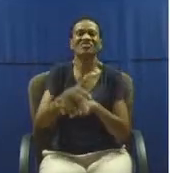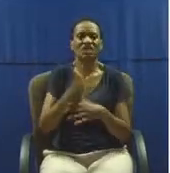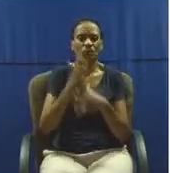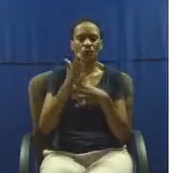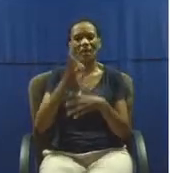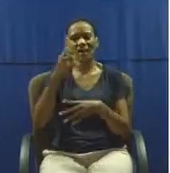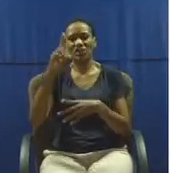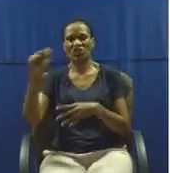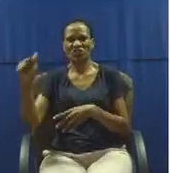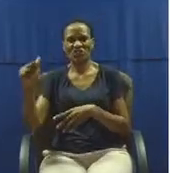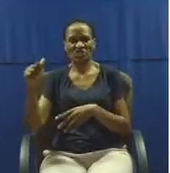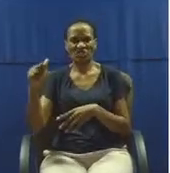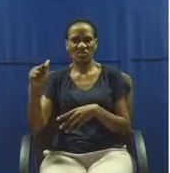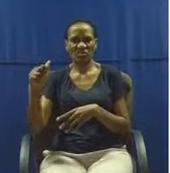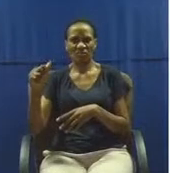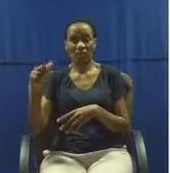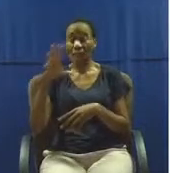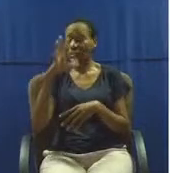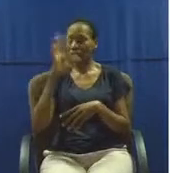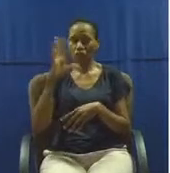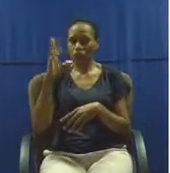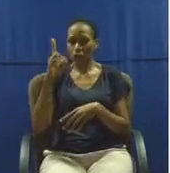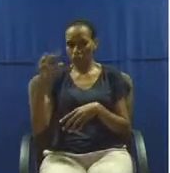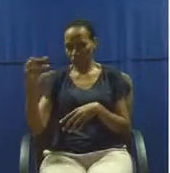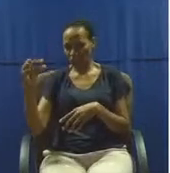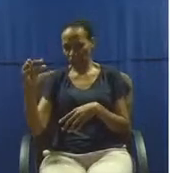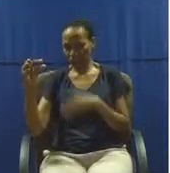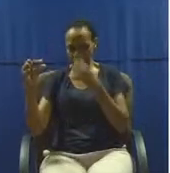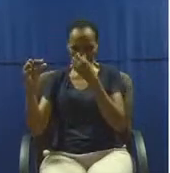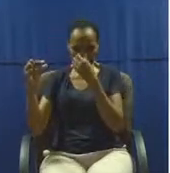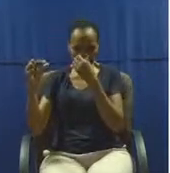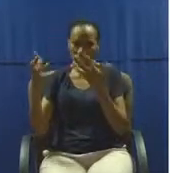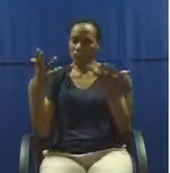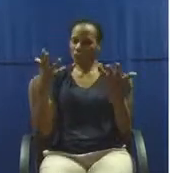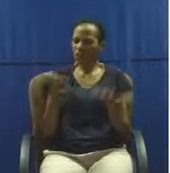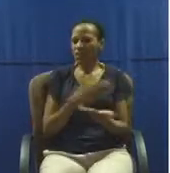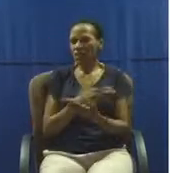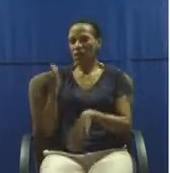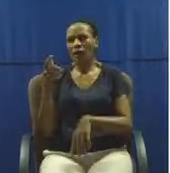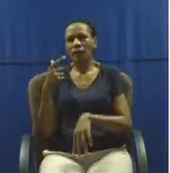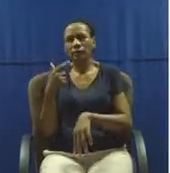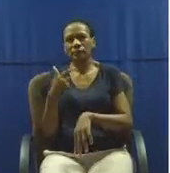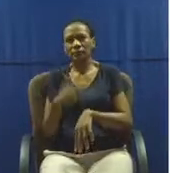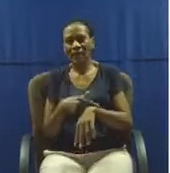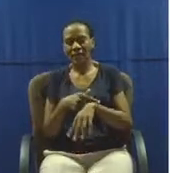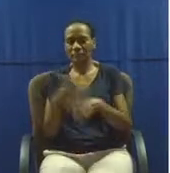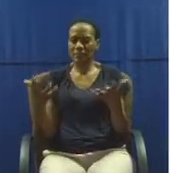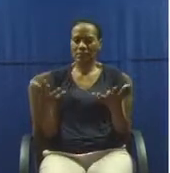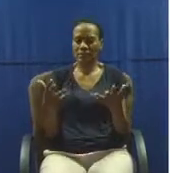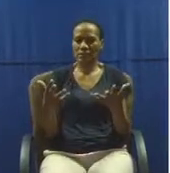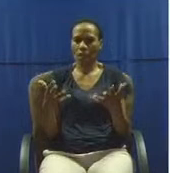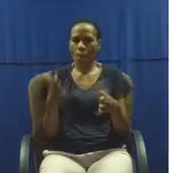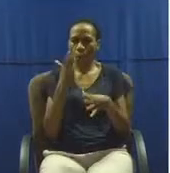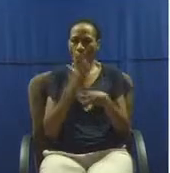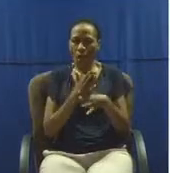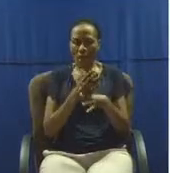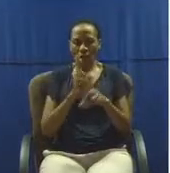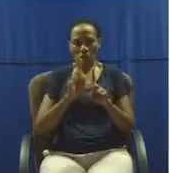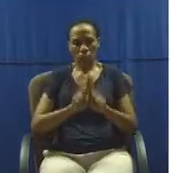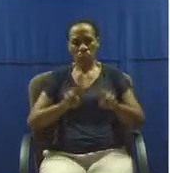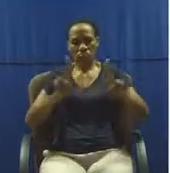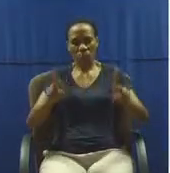sometimes, yes, there can be a straddling of the lanes, but we